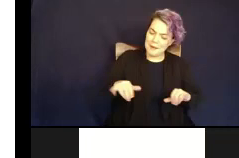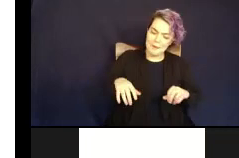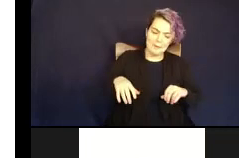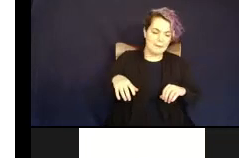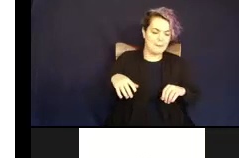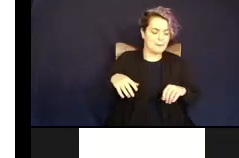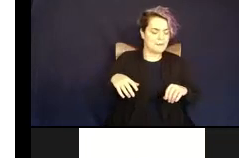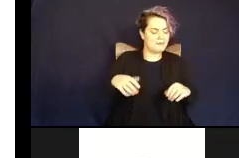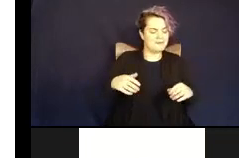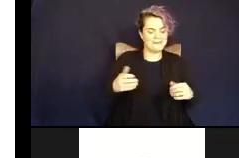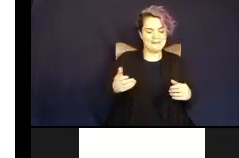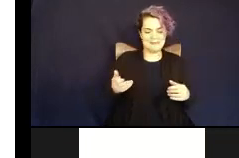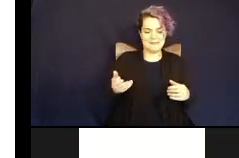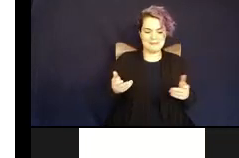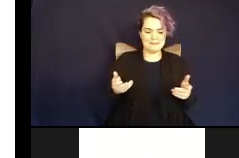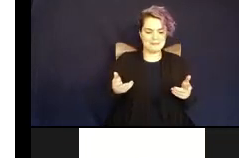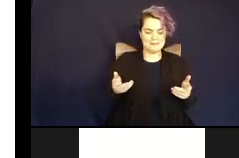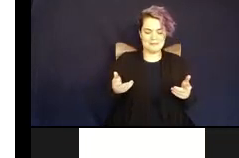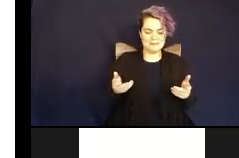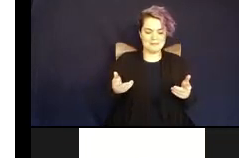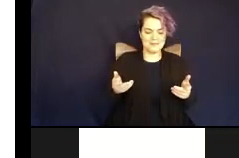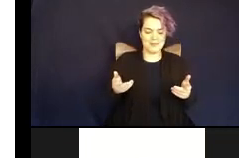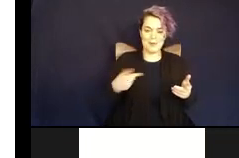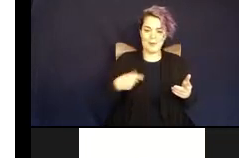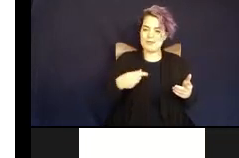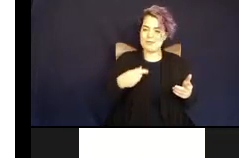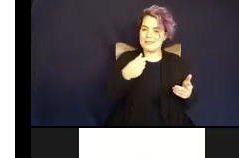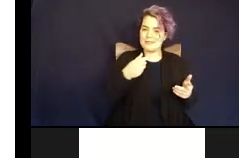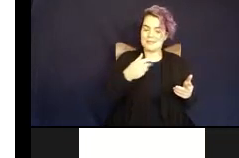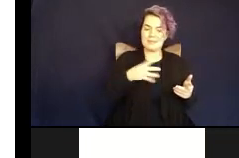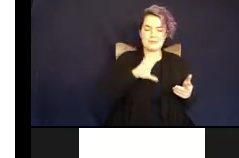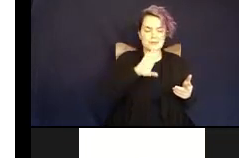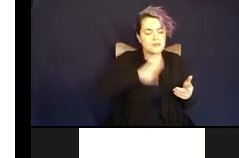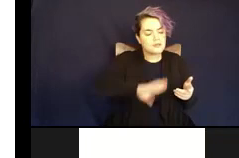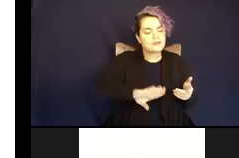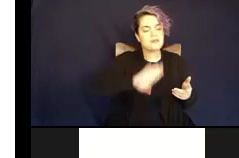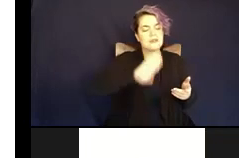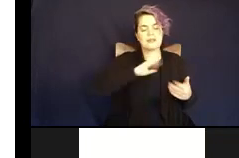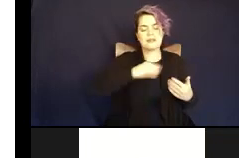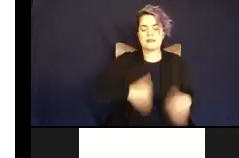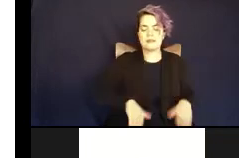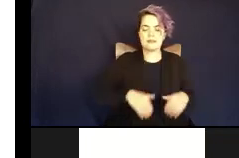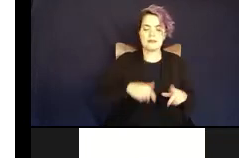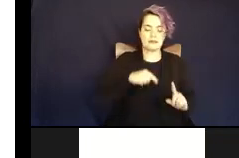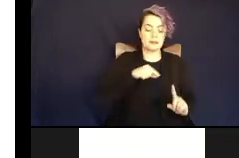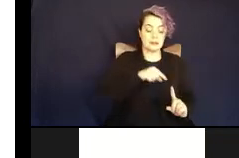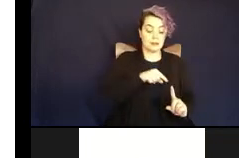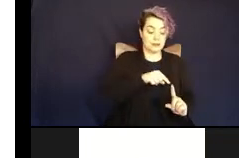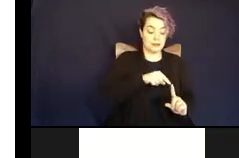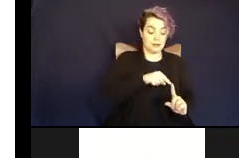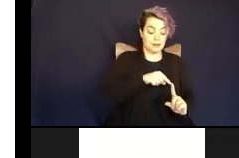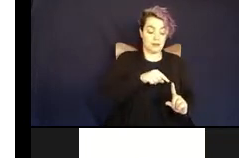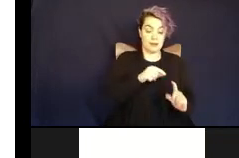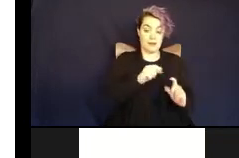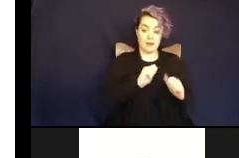happening, what was so particularly frustrating is that the way to get folks